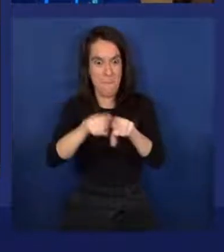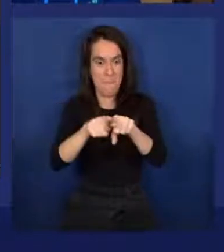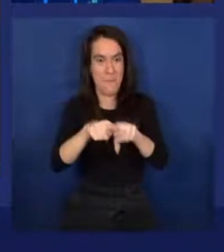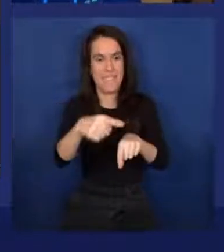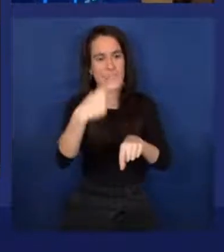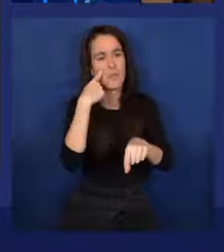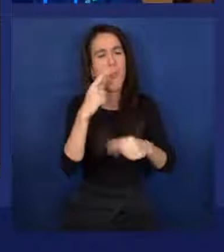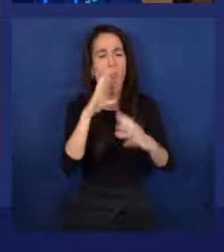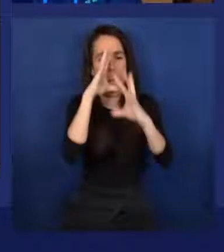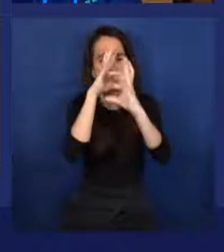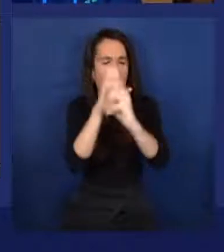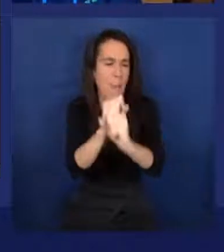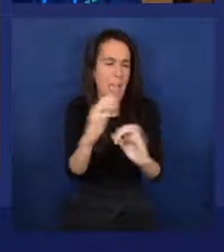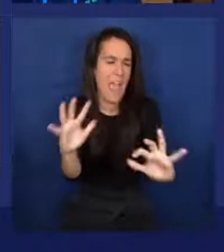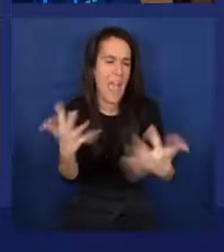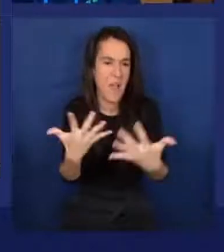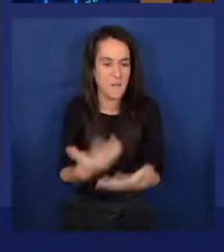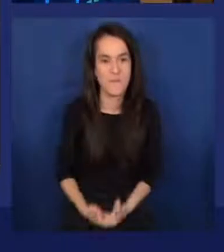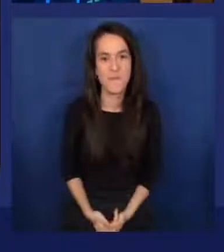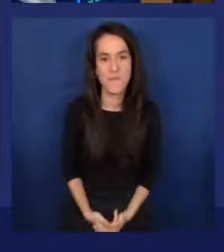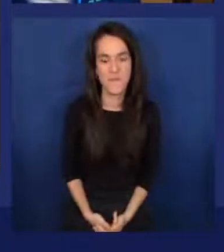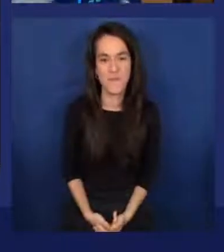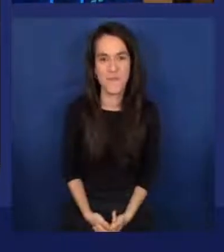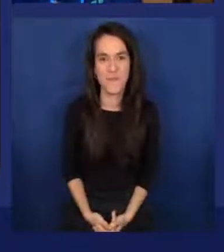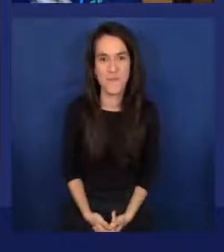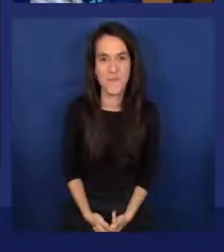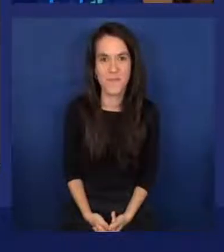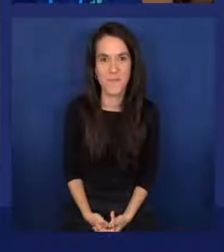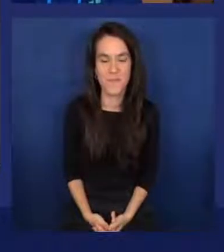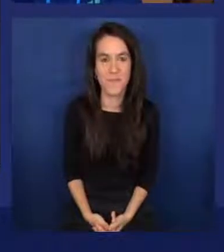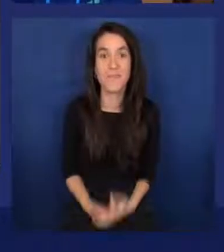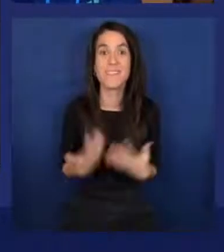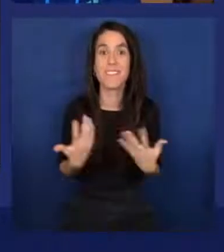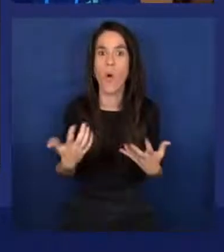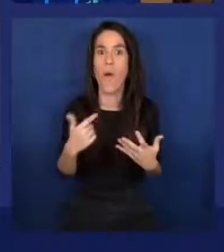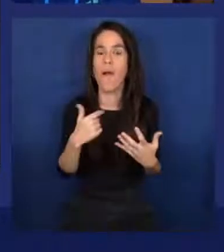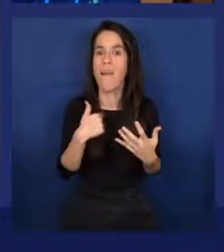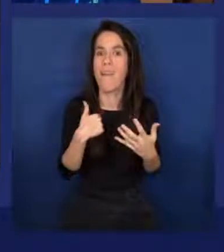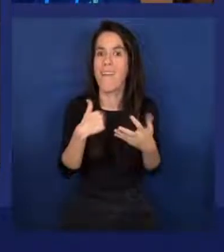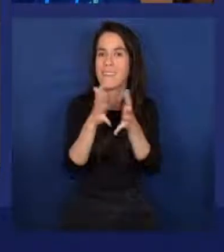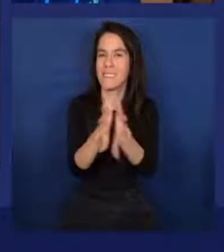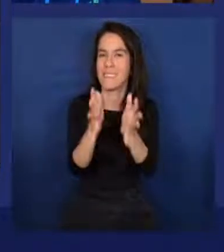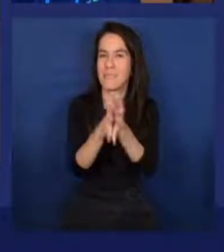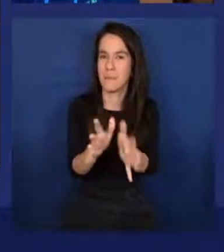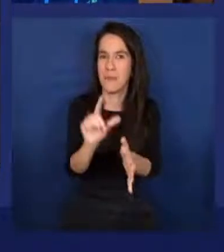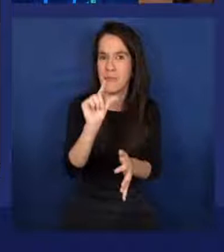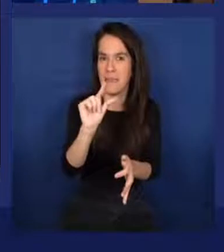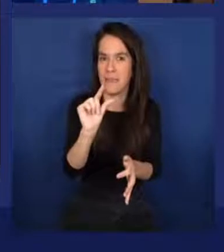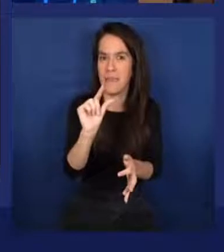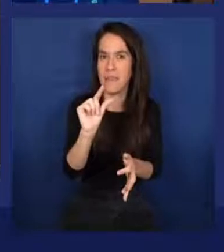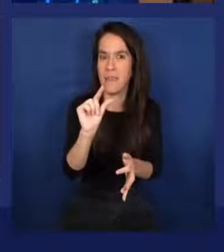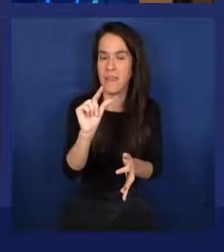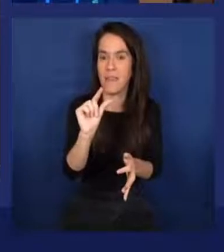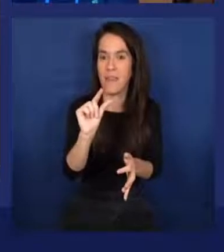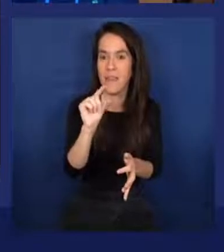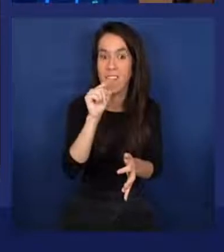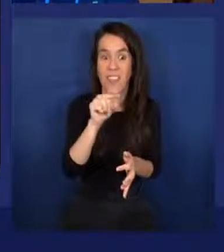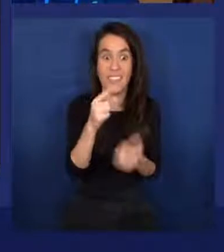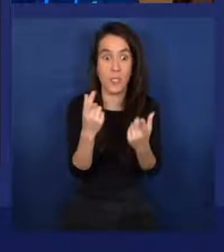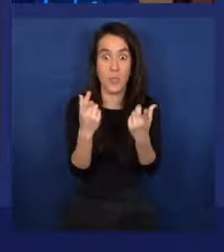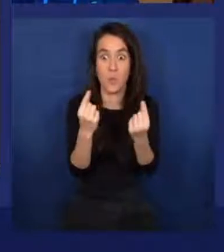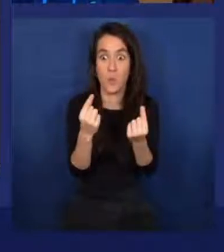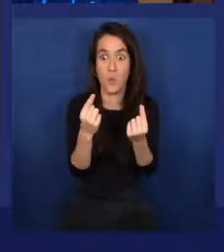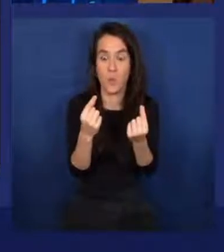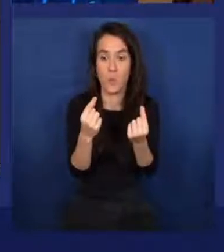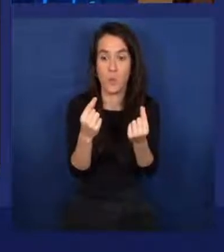don't. So I'm going to talk you through this. If you do want to do it at home, I wrote